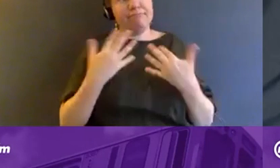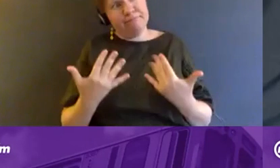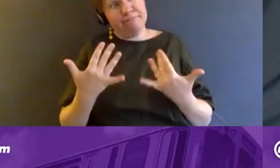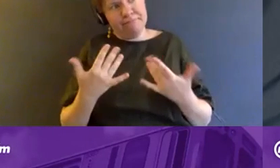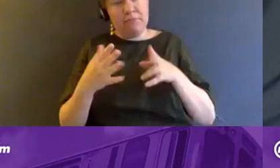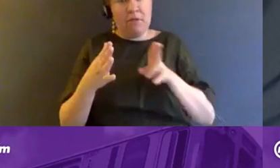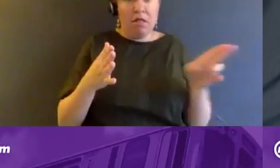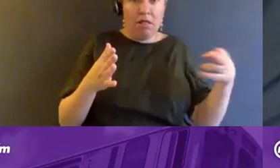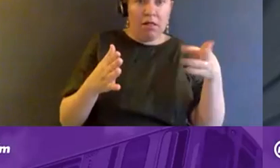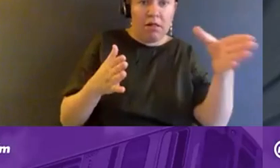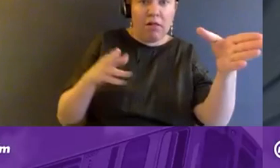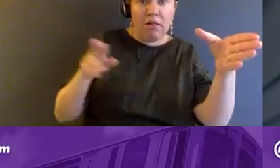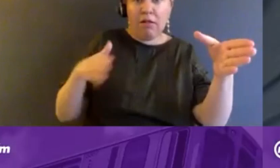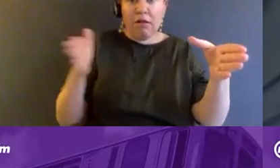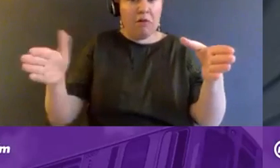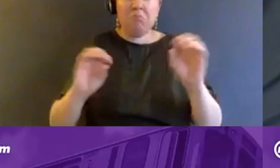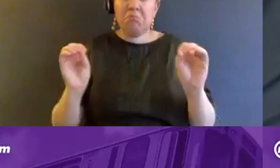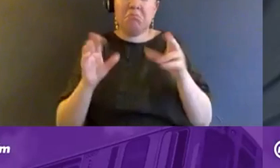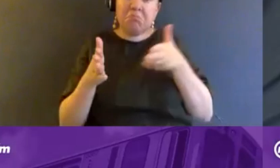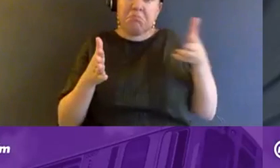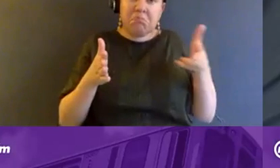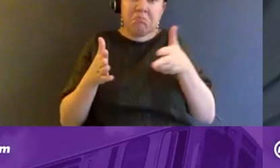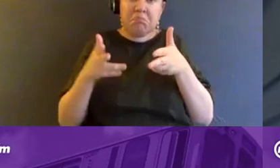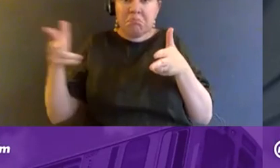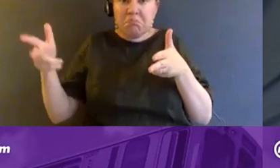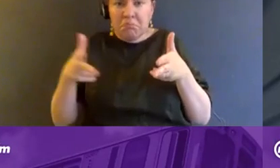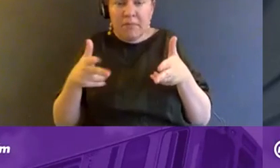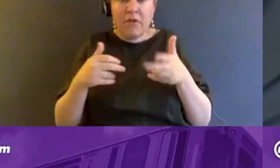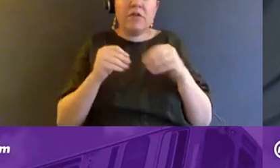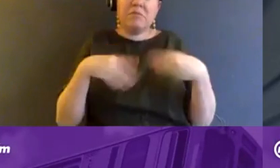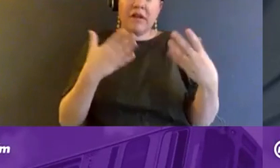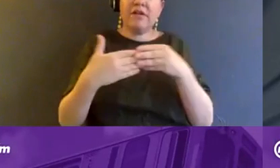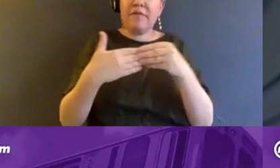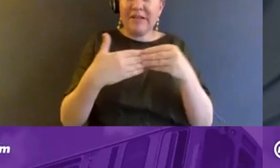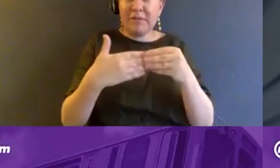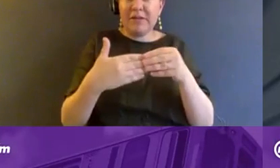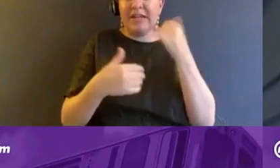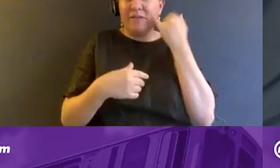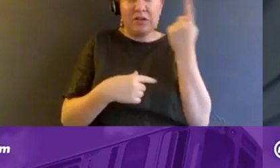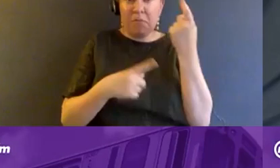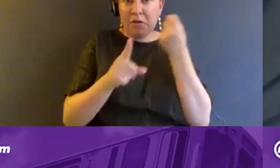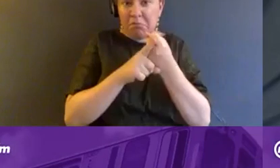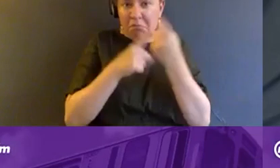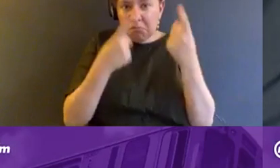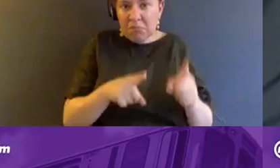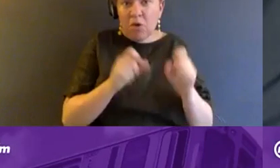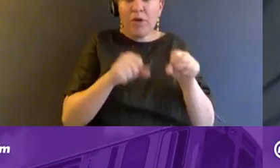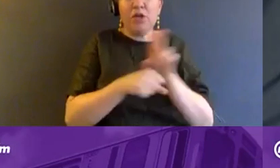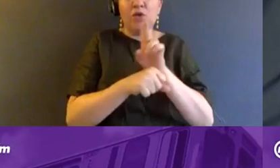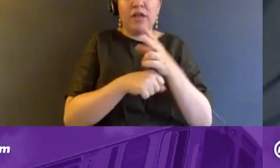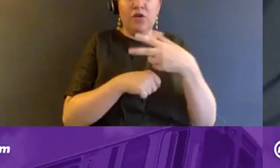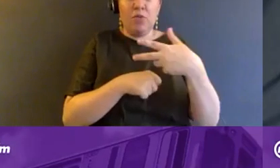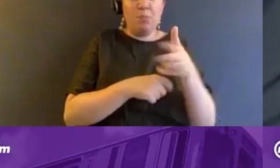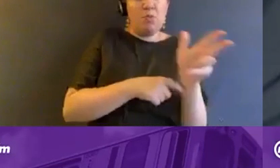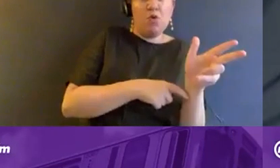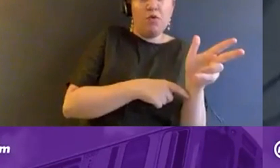tracks. It also provides some flexibility for our operations. If there's ever an incident, we can use that interlocking to move trains from one track